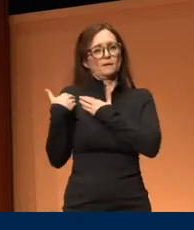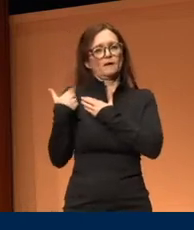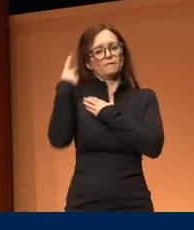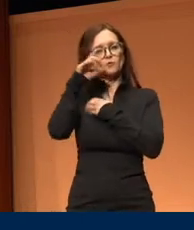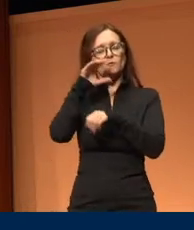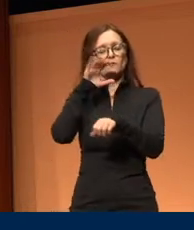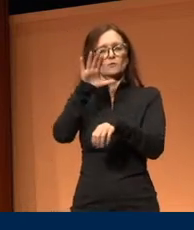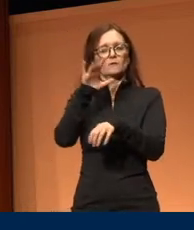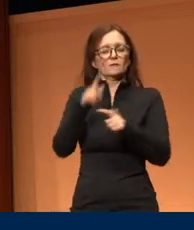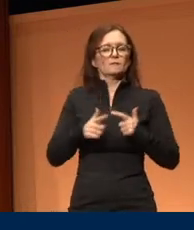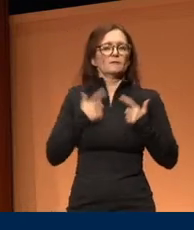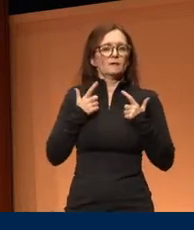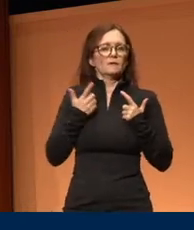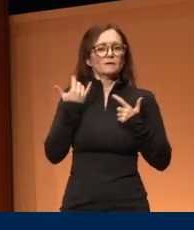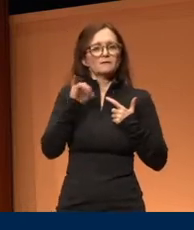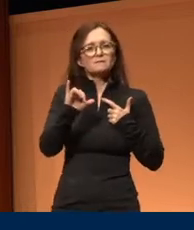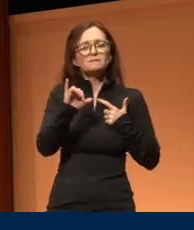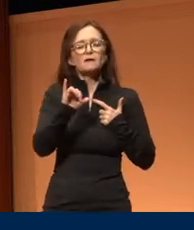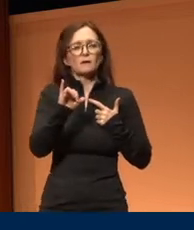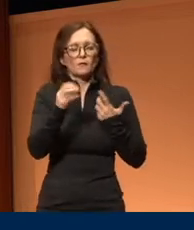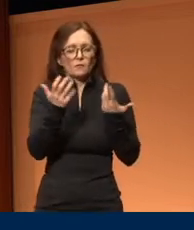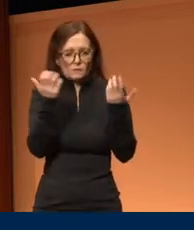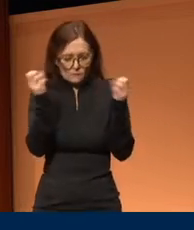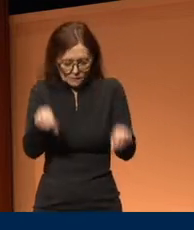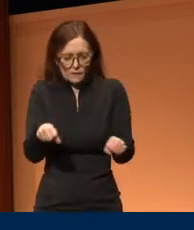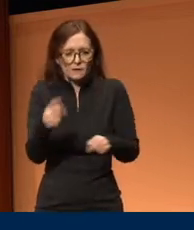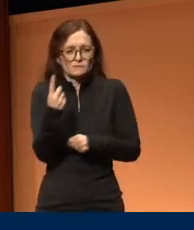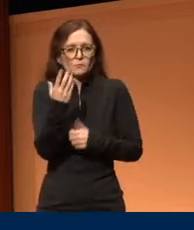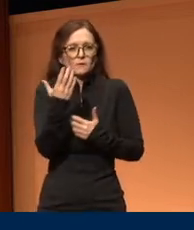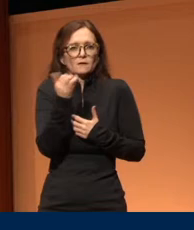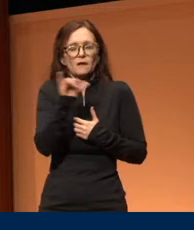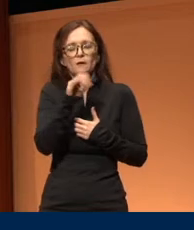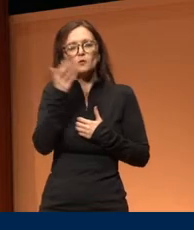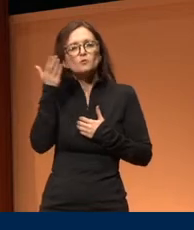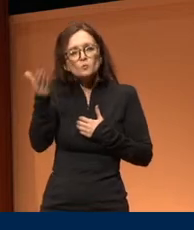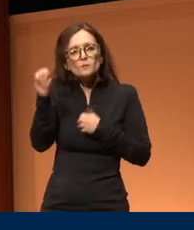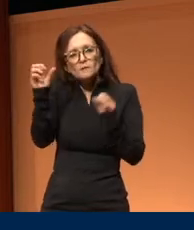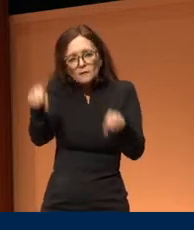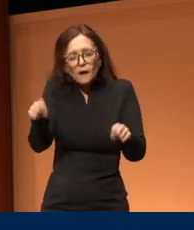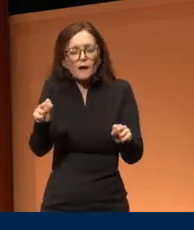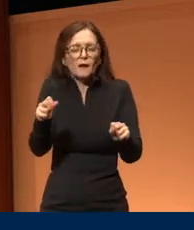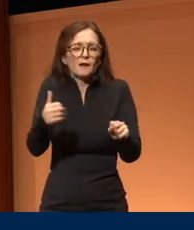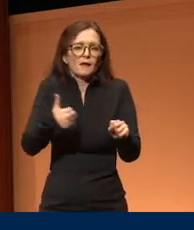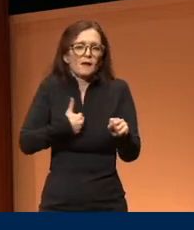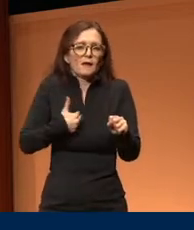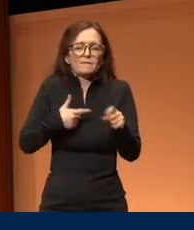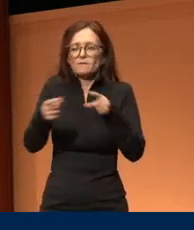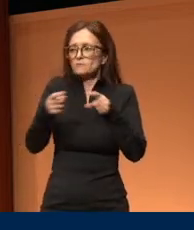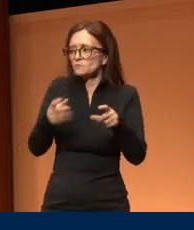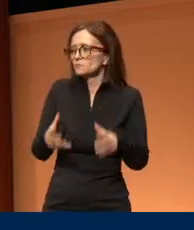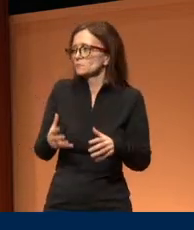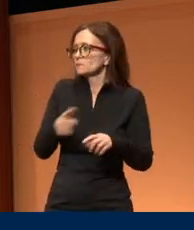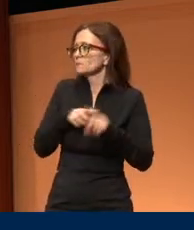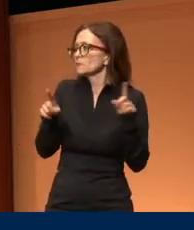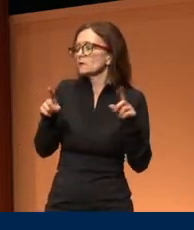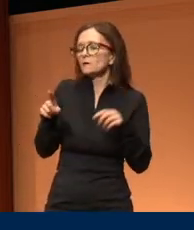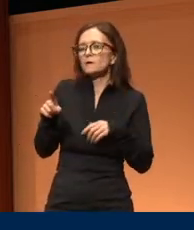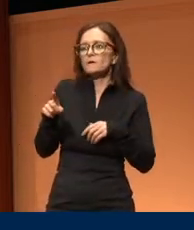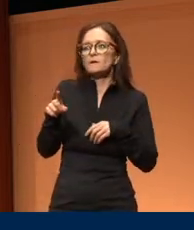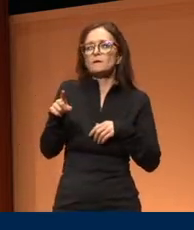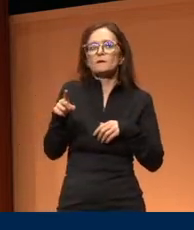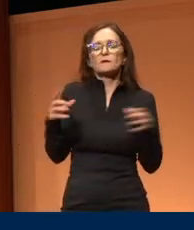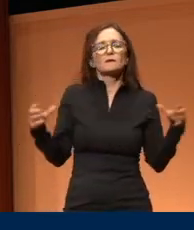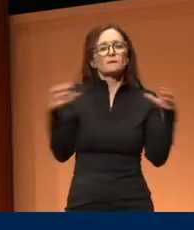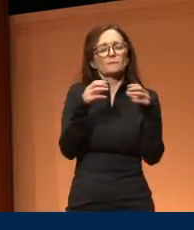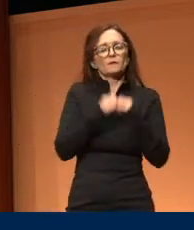and you're still assured that someone like you is in charge in some ways. But I could see a case for